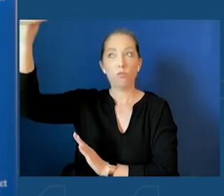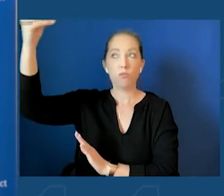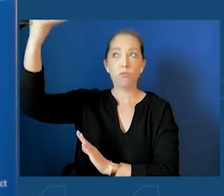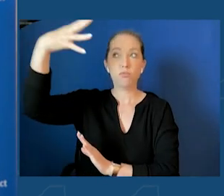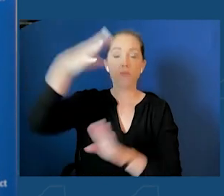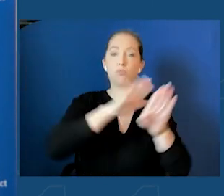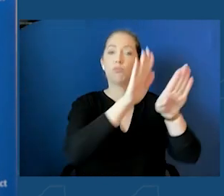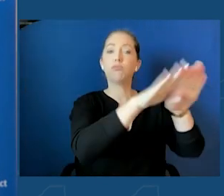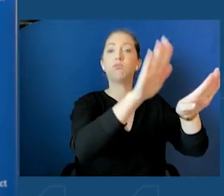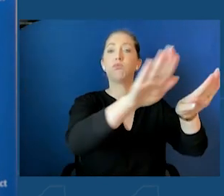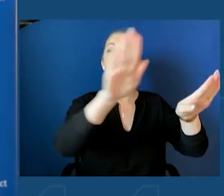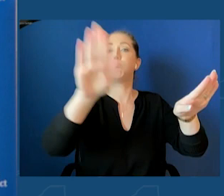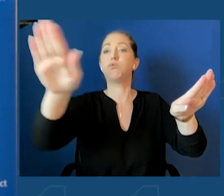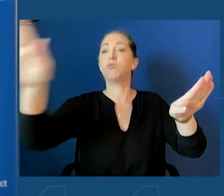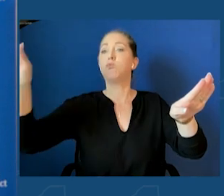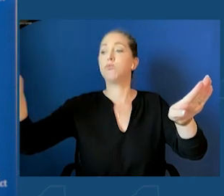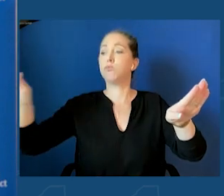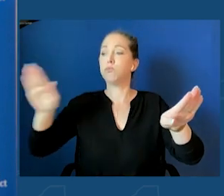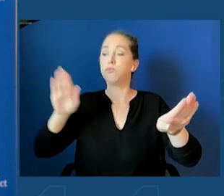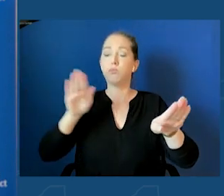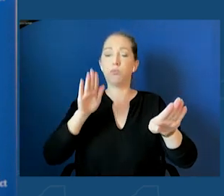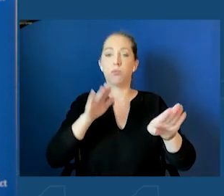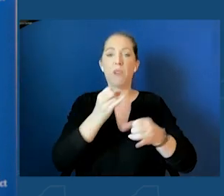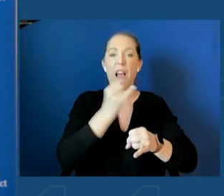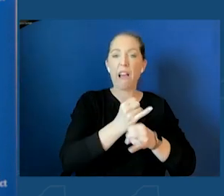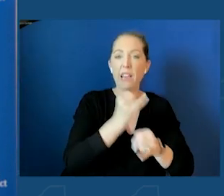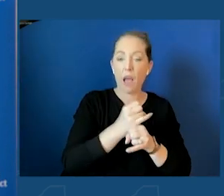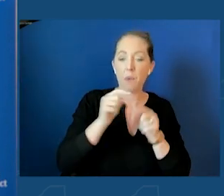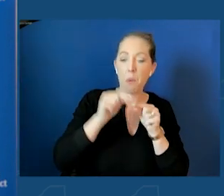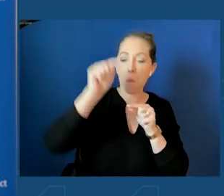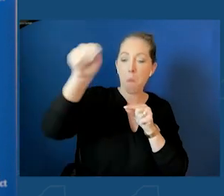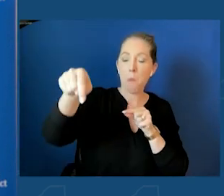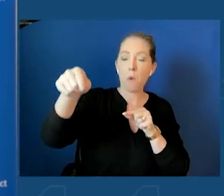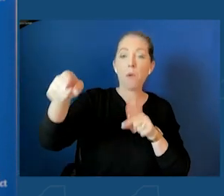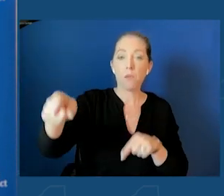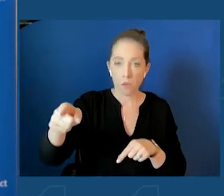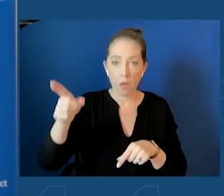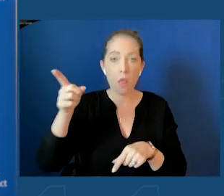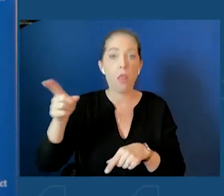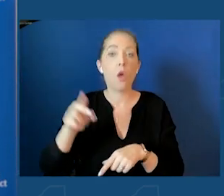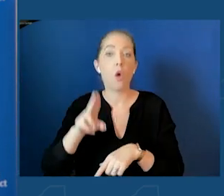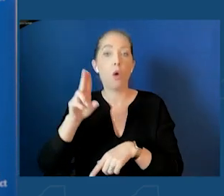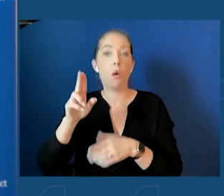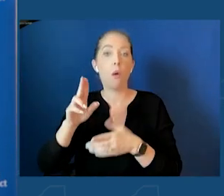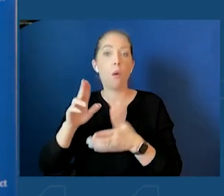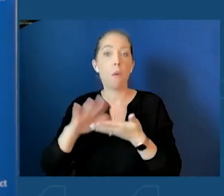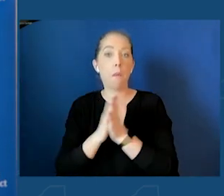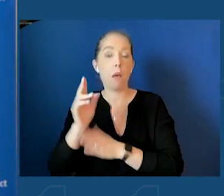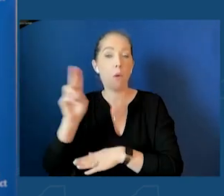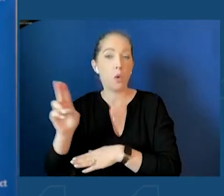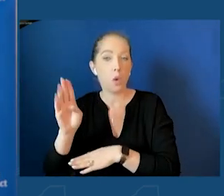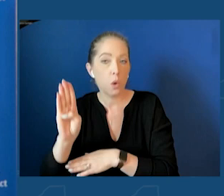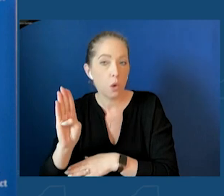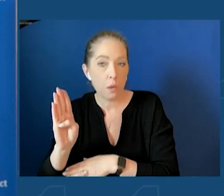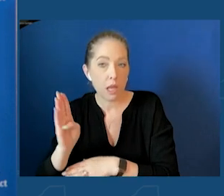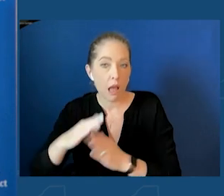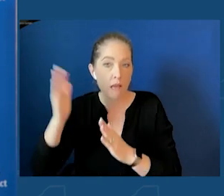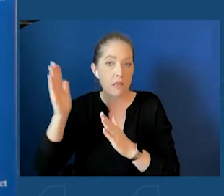and across campus have resulted in UB's becoming one of the higher education's